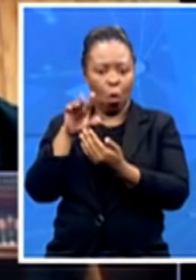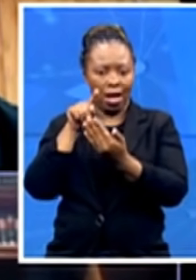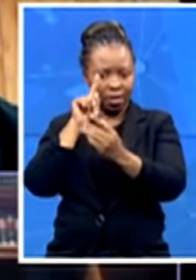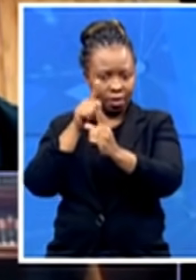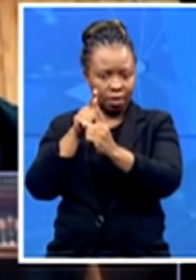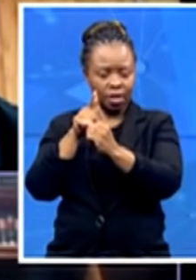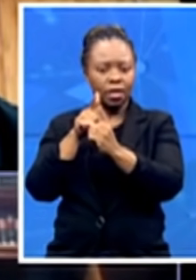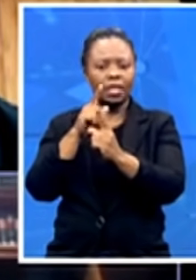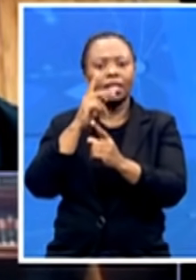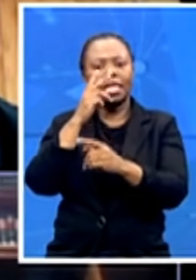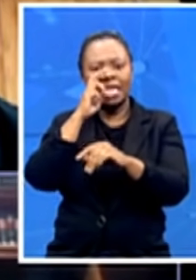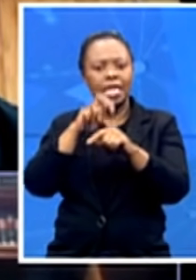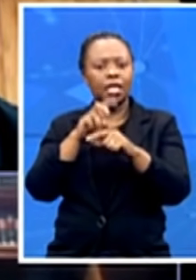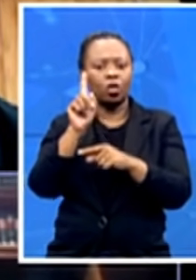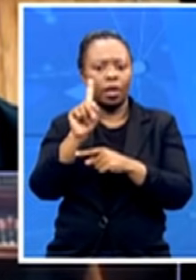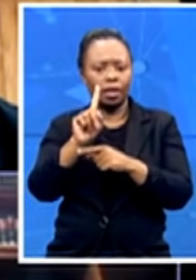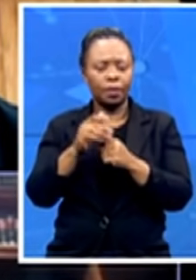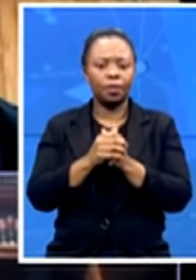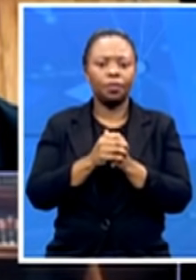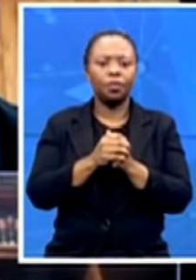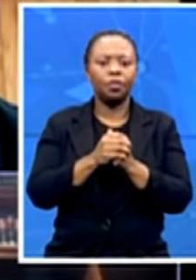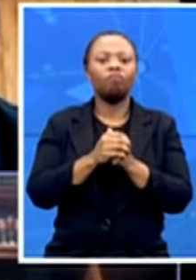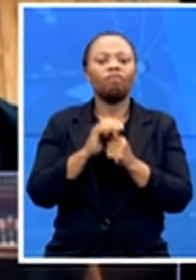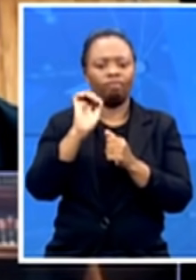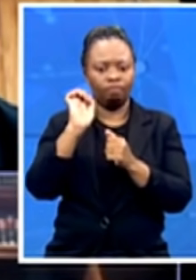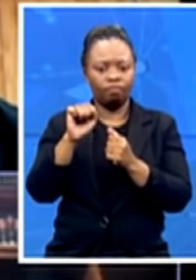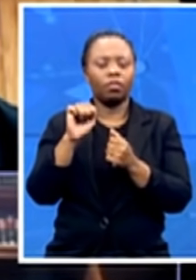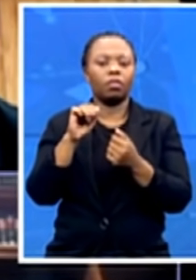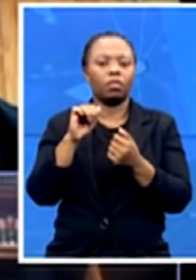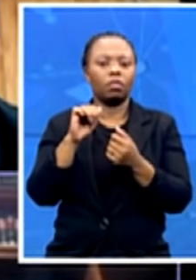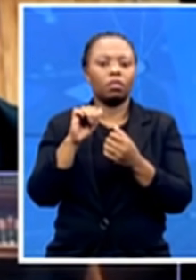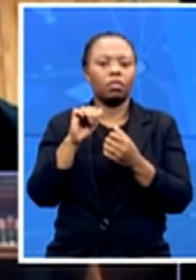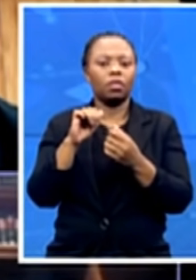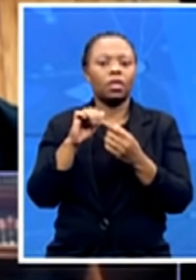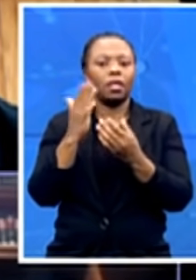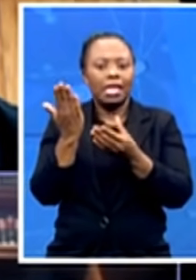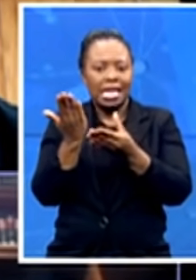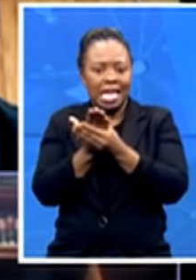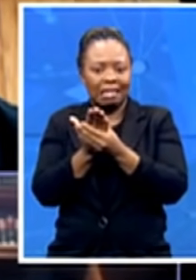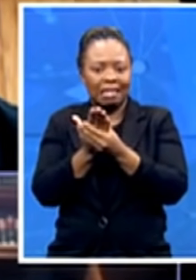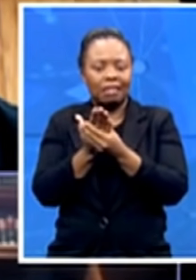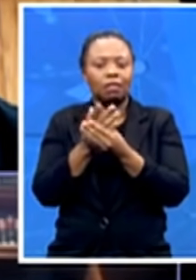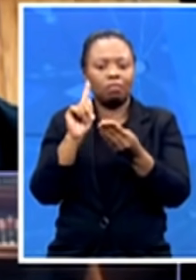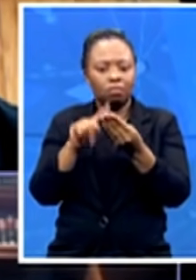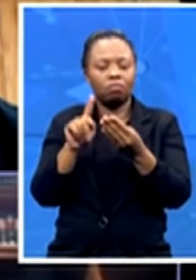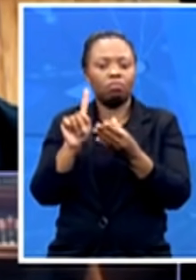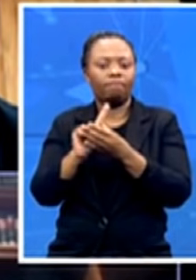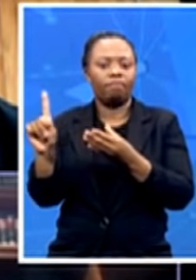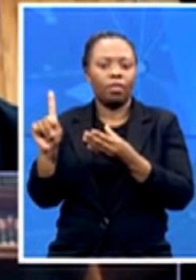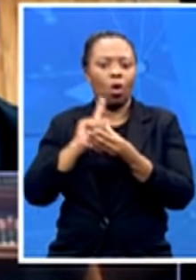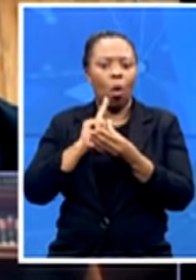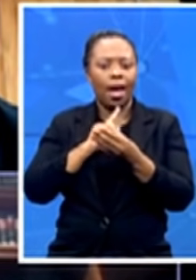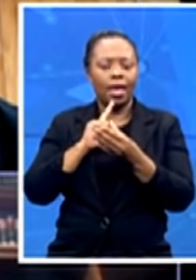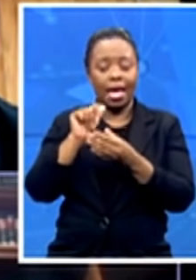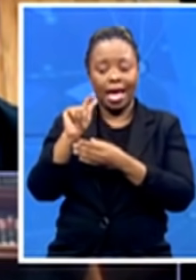following relief. Firstly, he seeks an order declaring the ANC's step-aside rule or regime and or